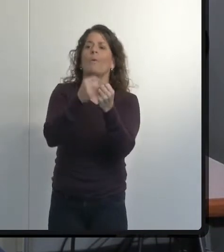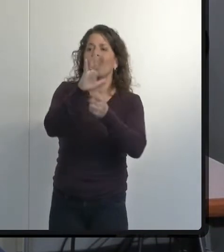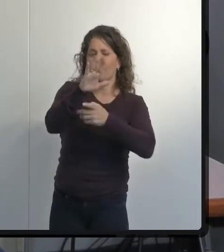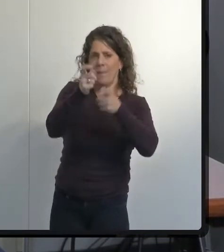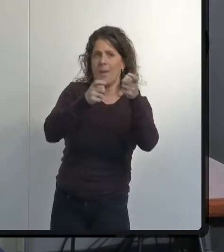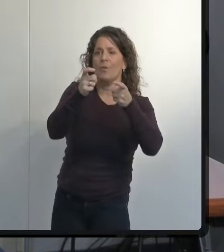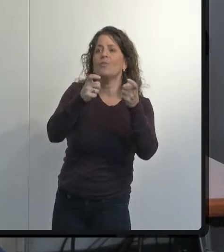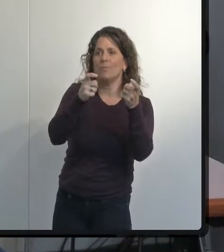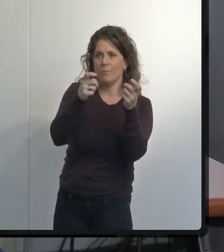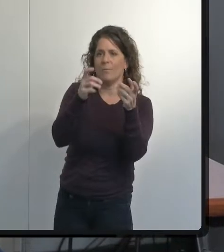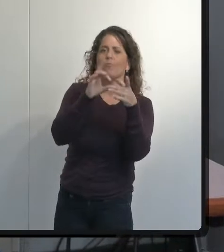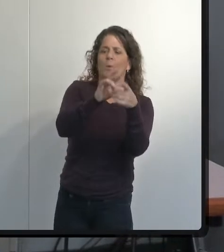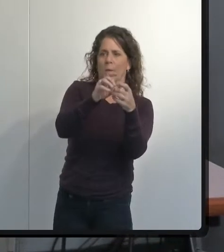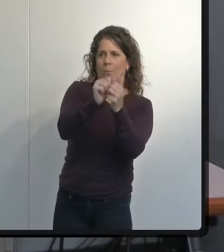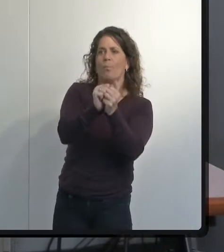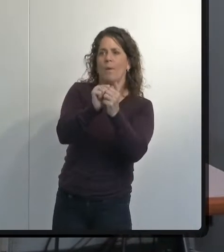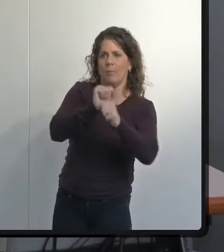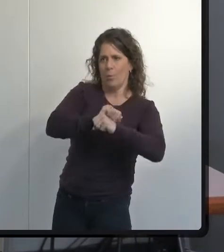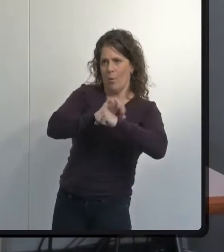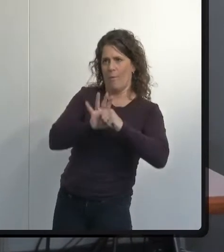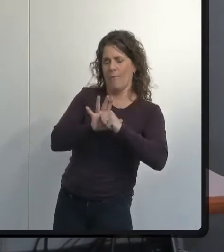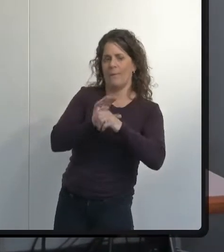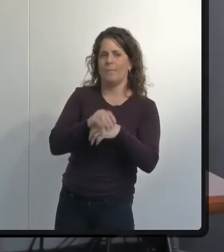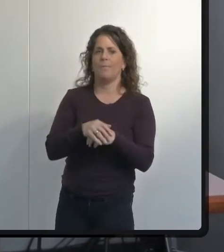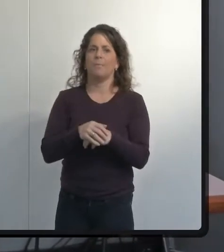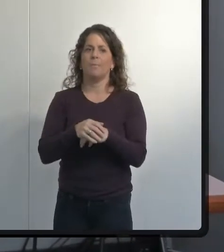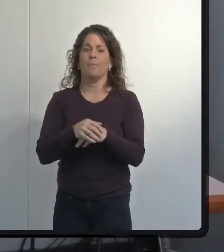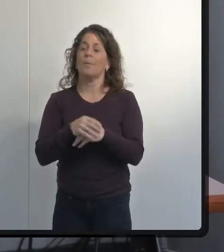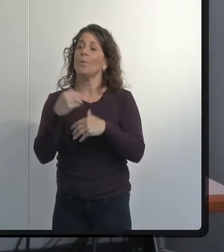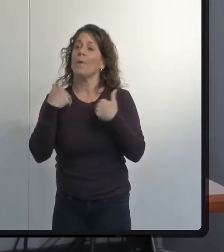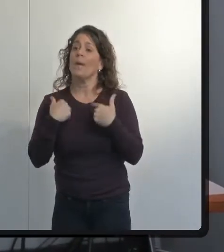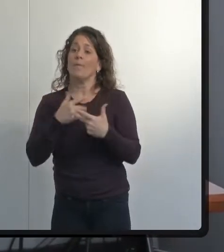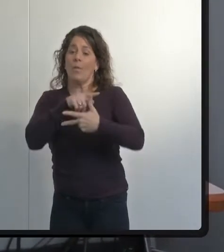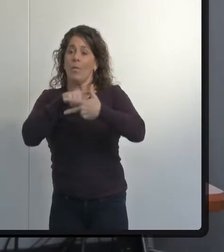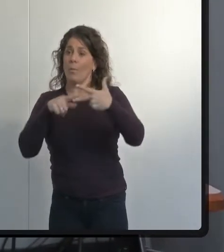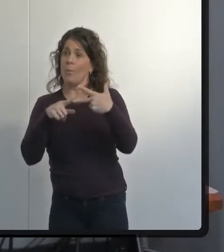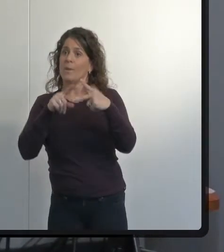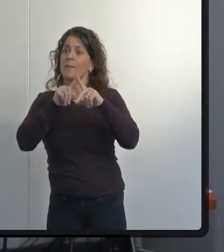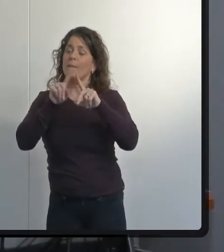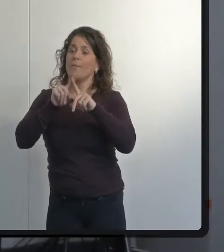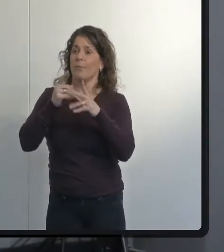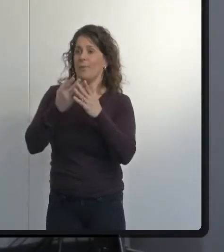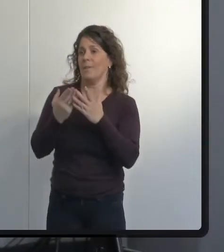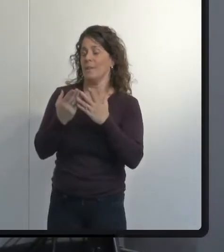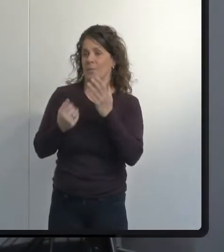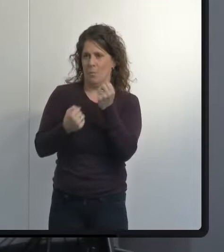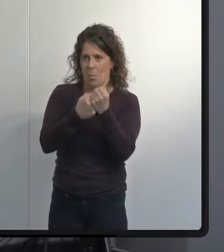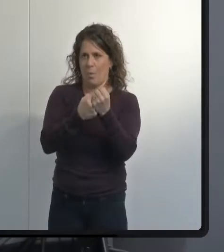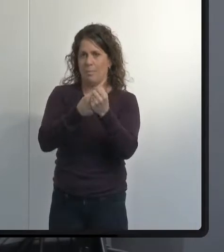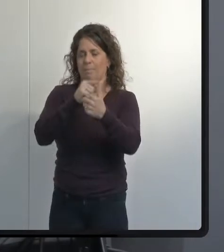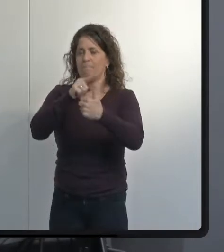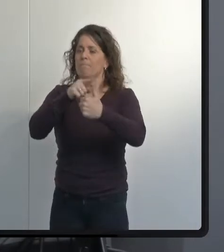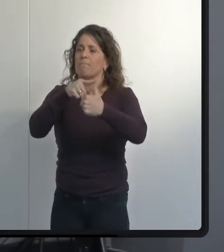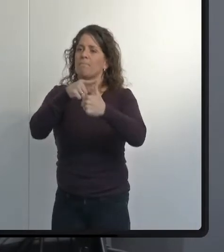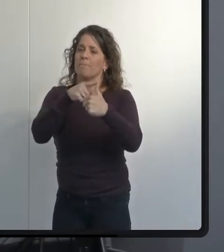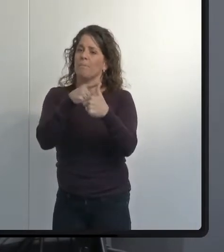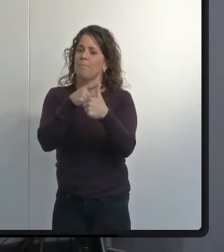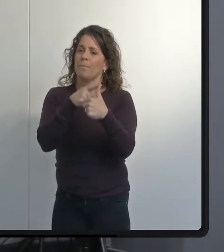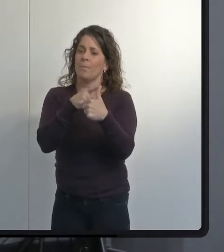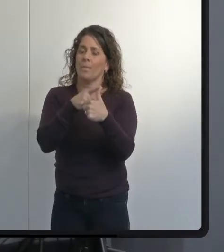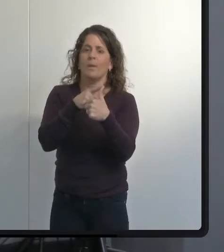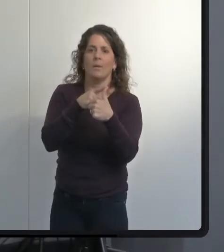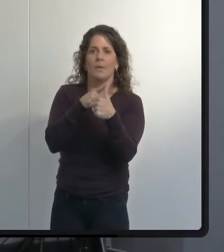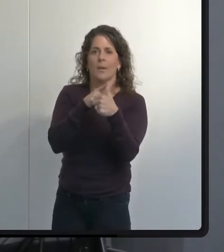this challenge. To do that, we have a three-pronged approach to support the prison's efforts. First and foremost is